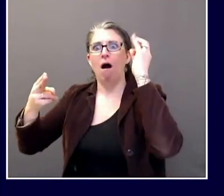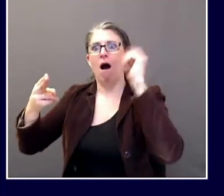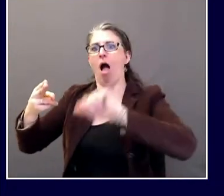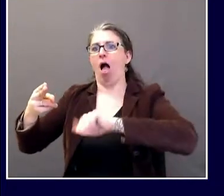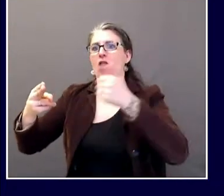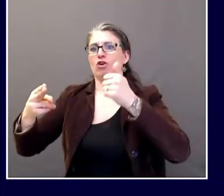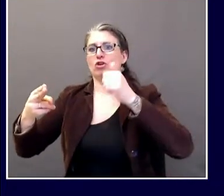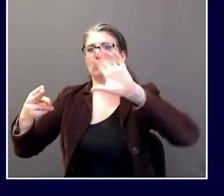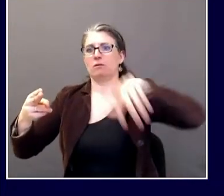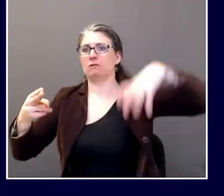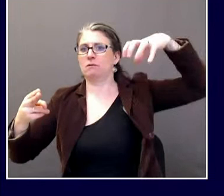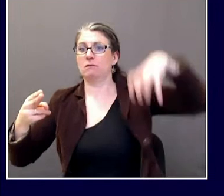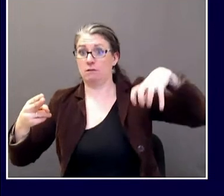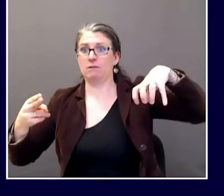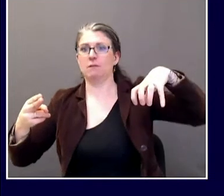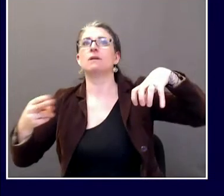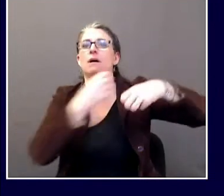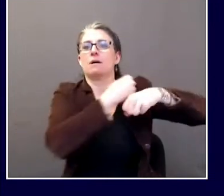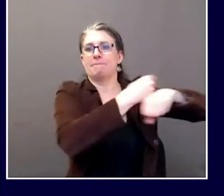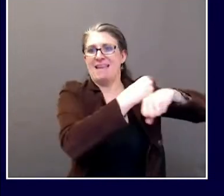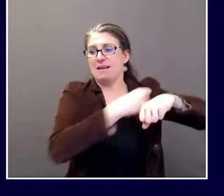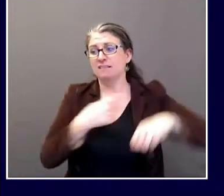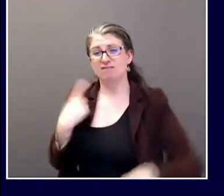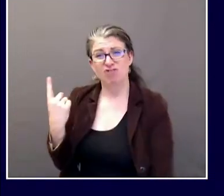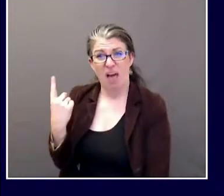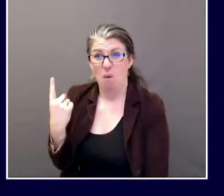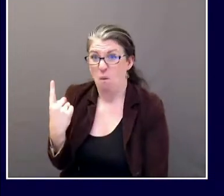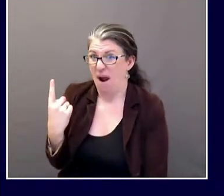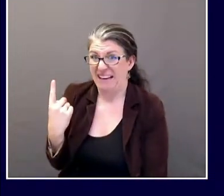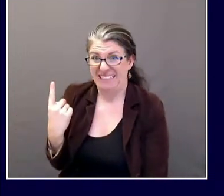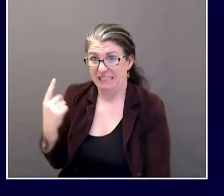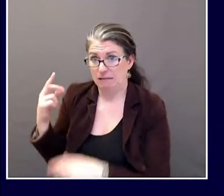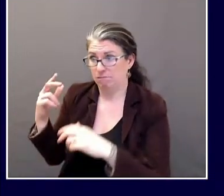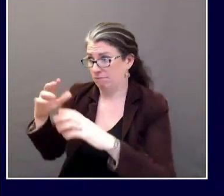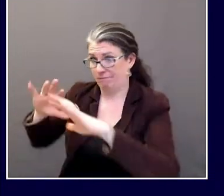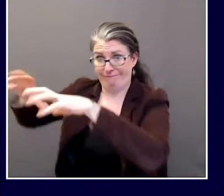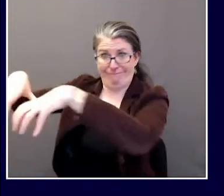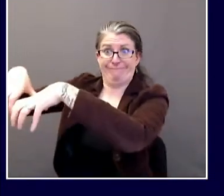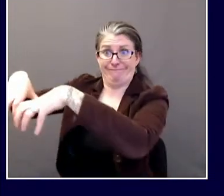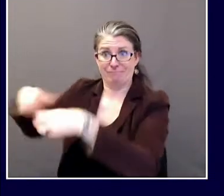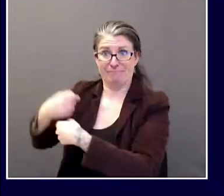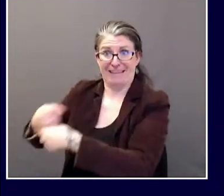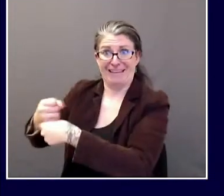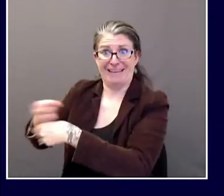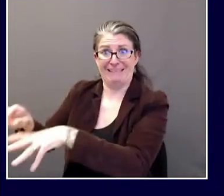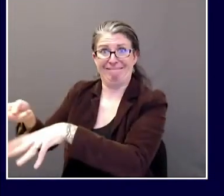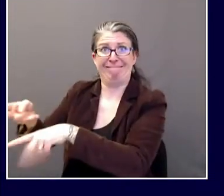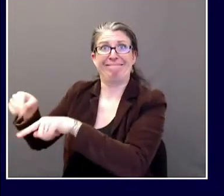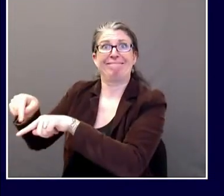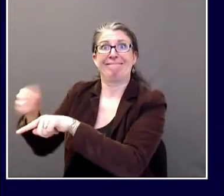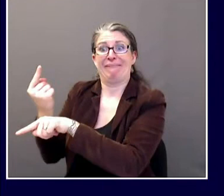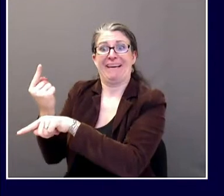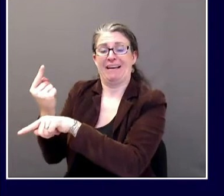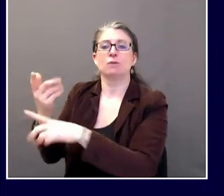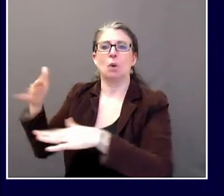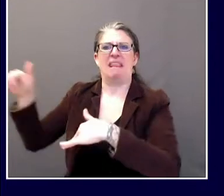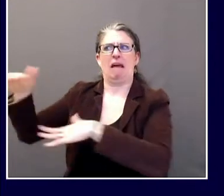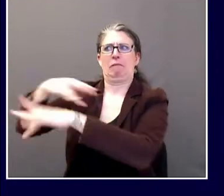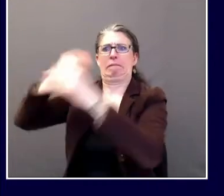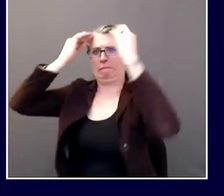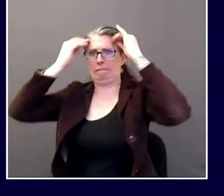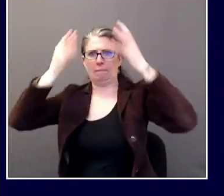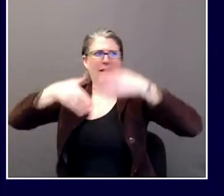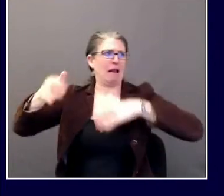great answer for you there. Let's hope soon, but I just don't know. I guess another question